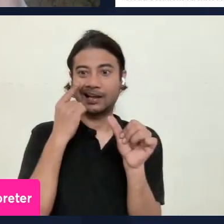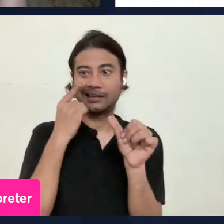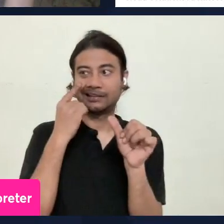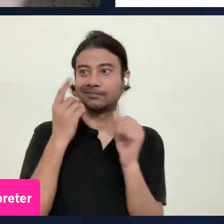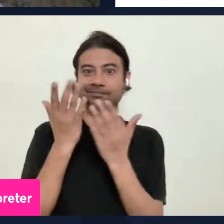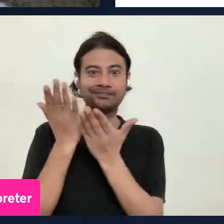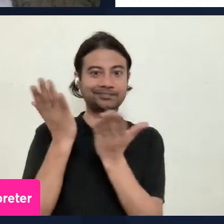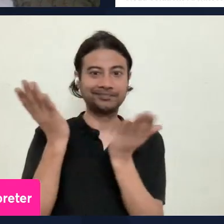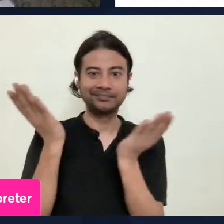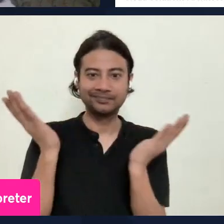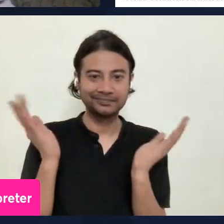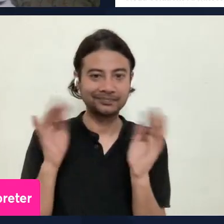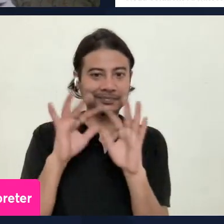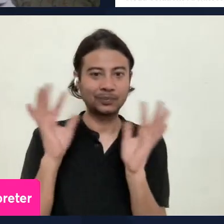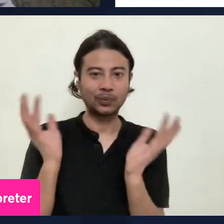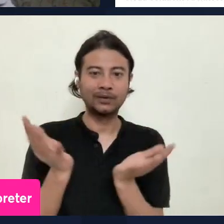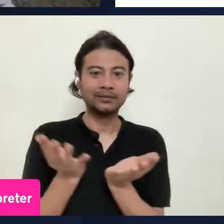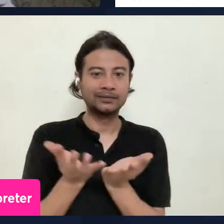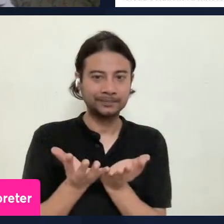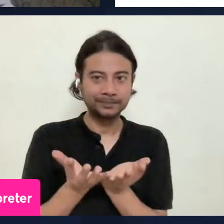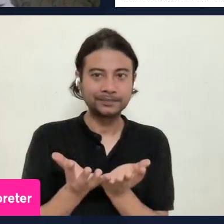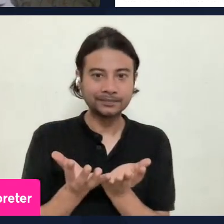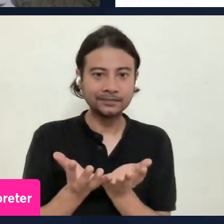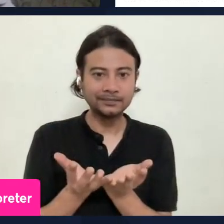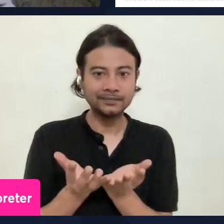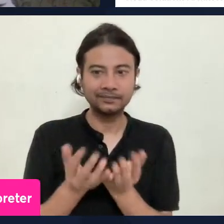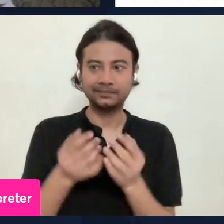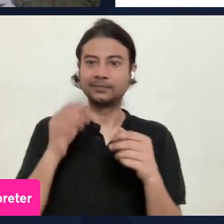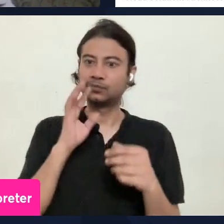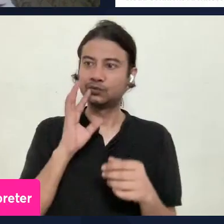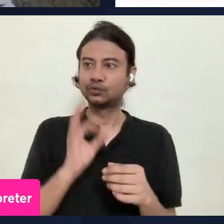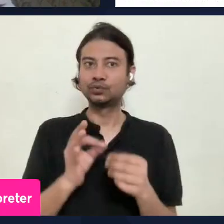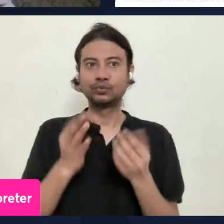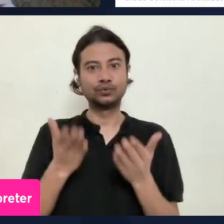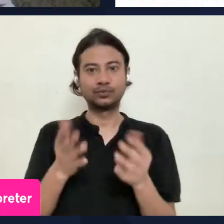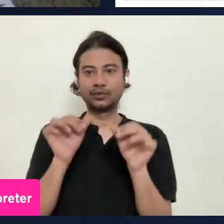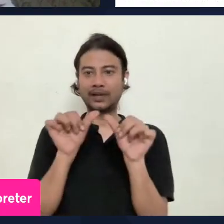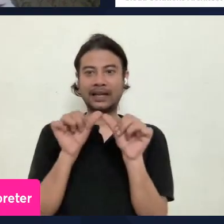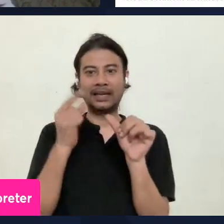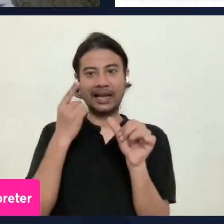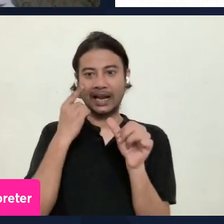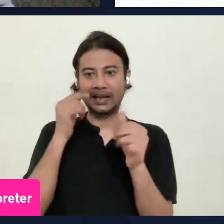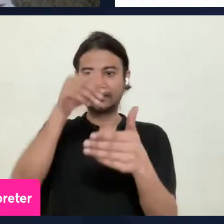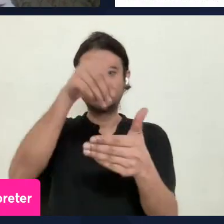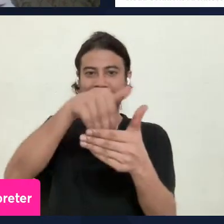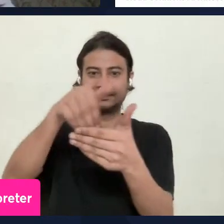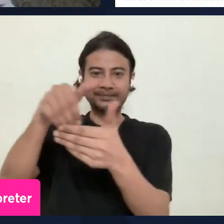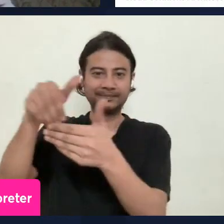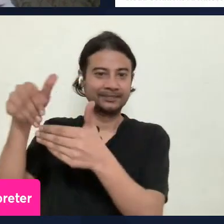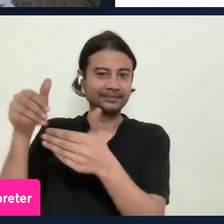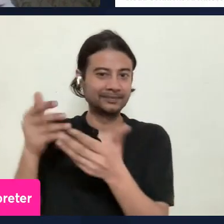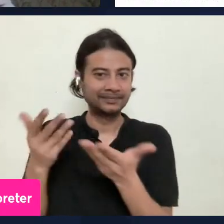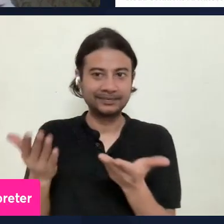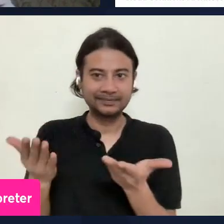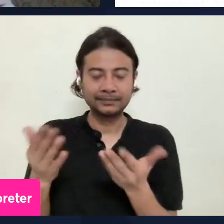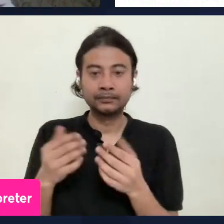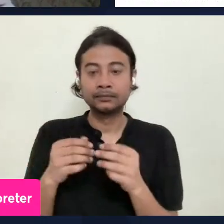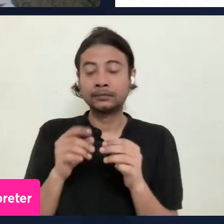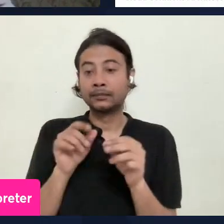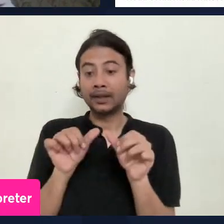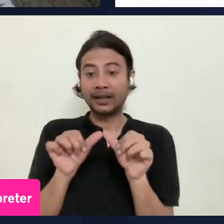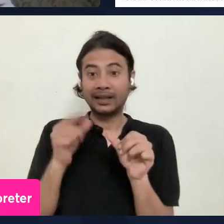this is the world we are now in and we will live in. So, but artificial intelligence relies on the